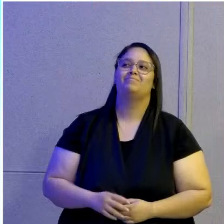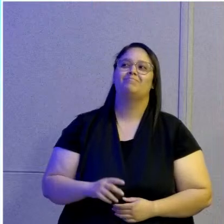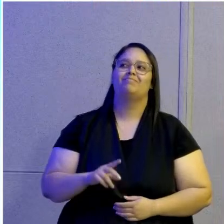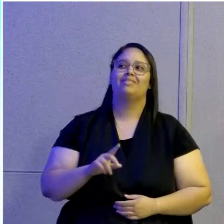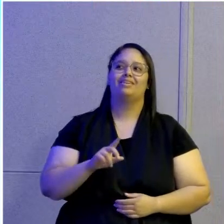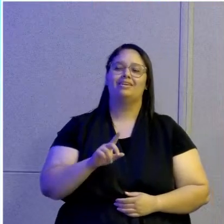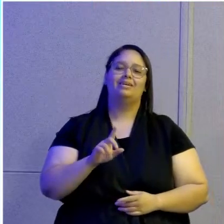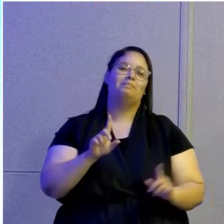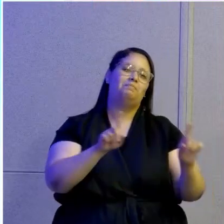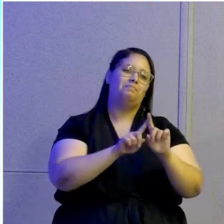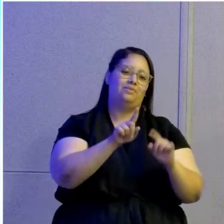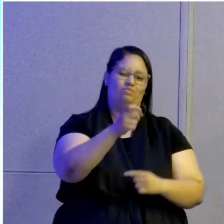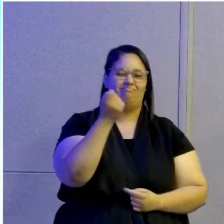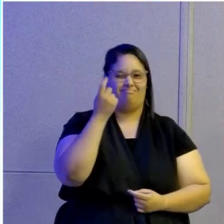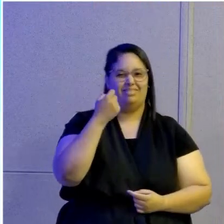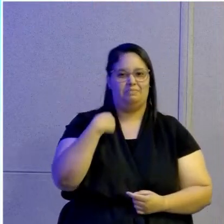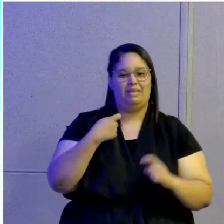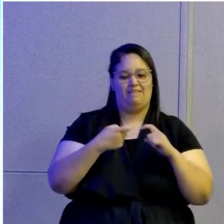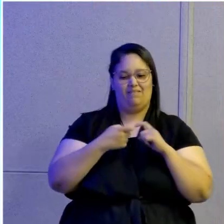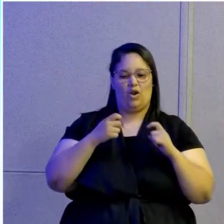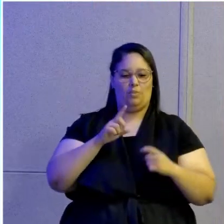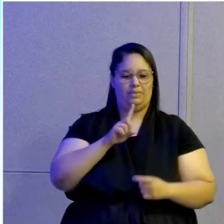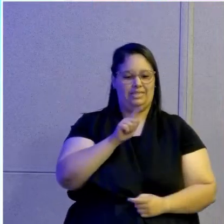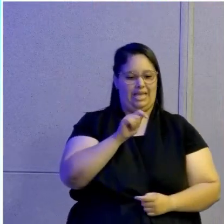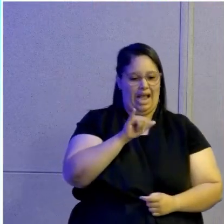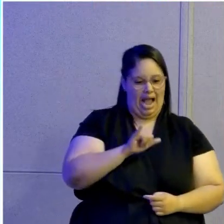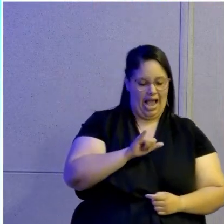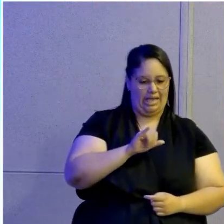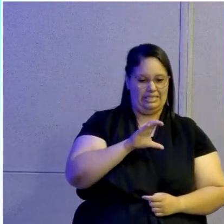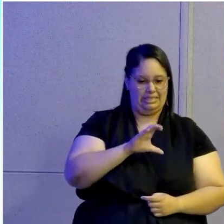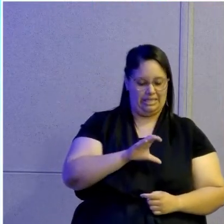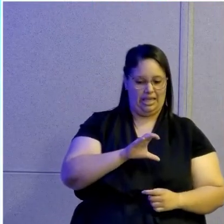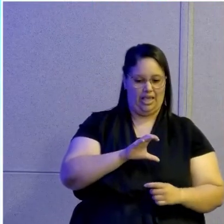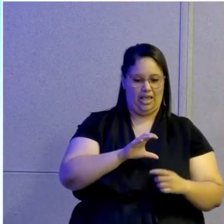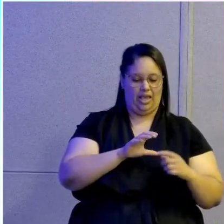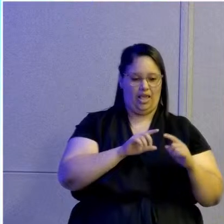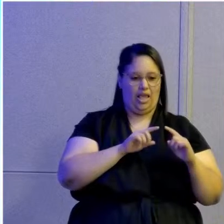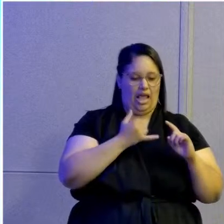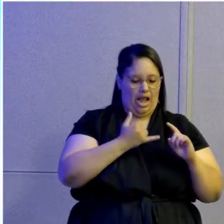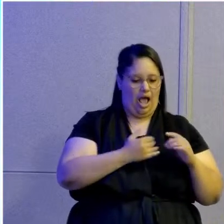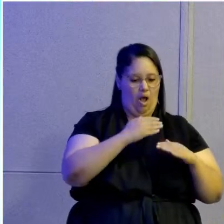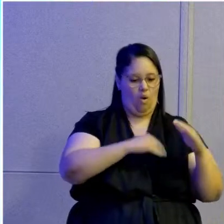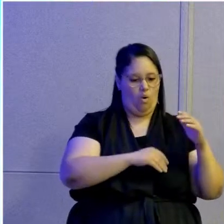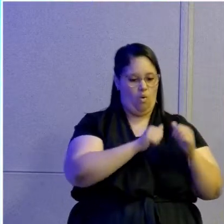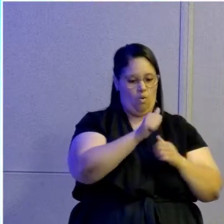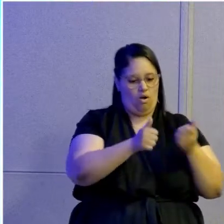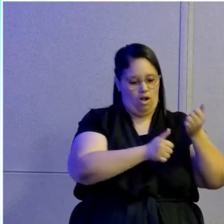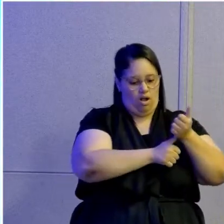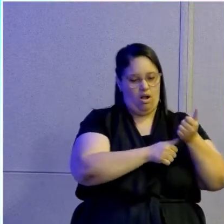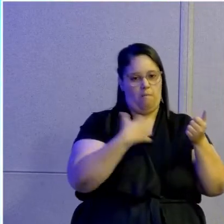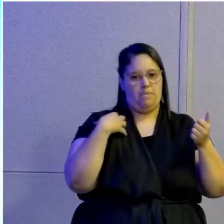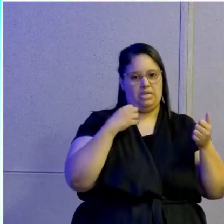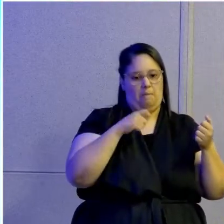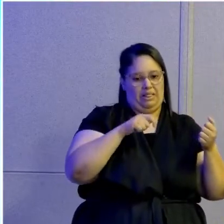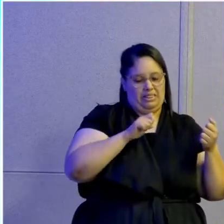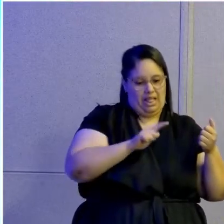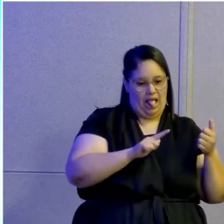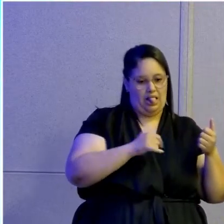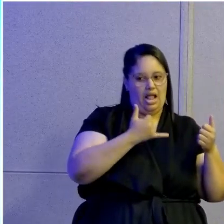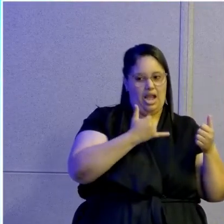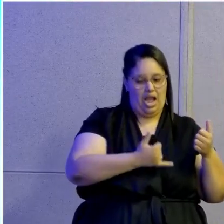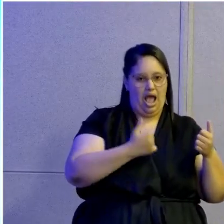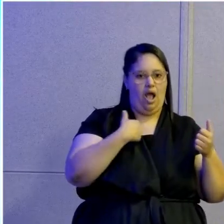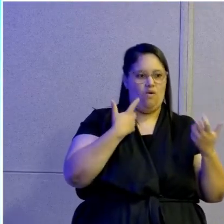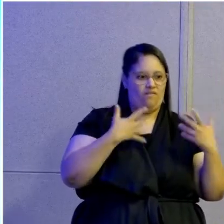But you'll understand, I come from DTIC. I was under Minister Patel. I just spoken